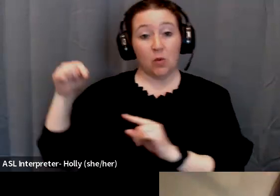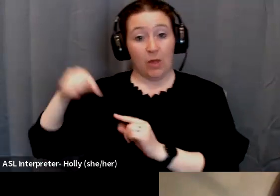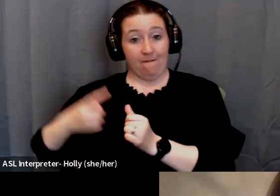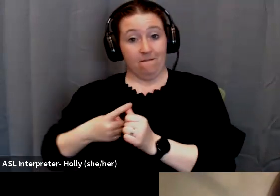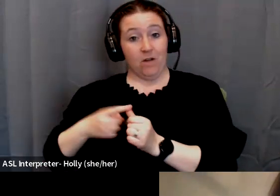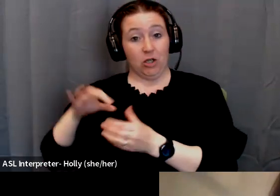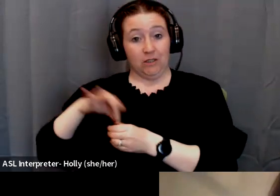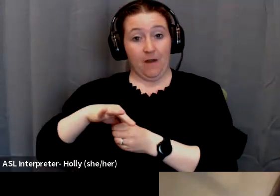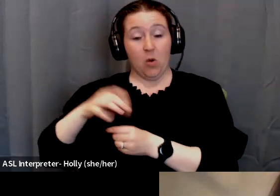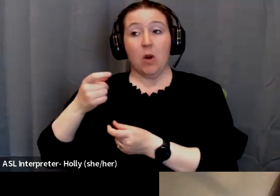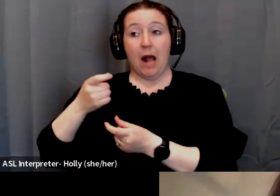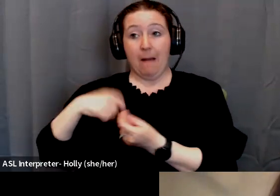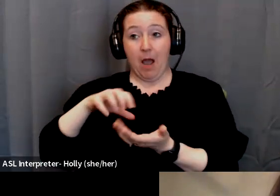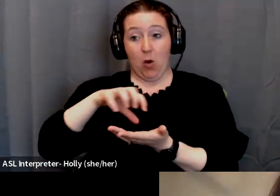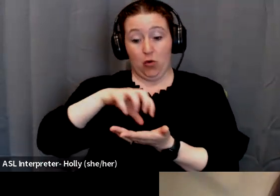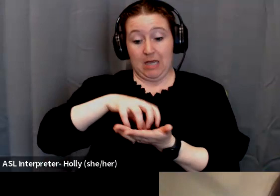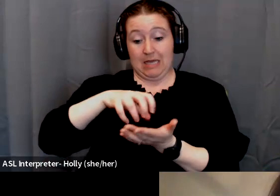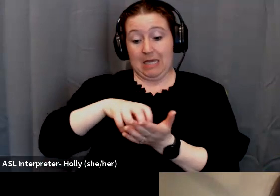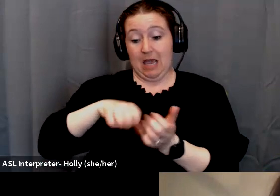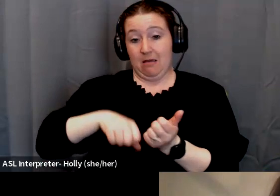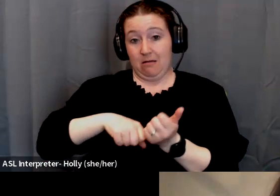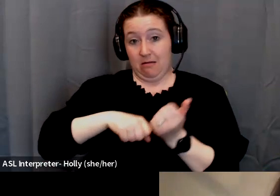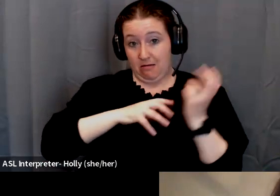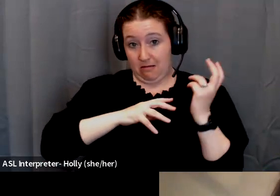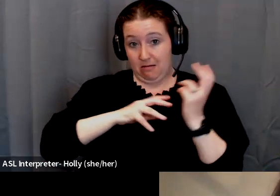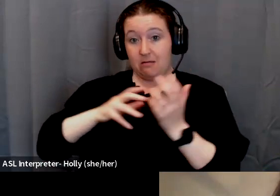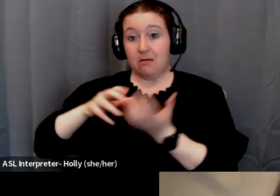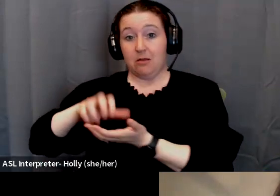a silly example,